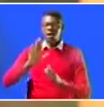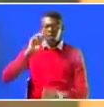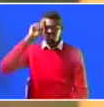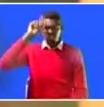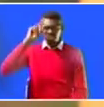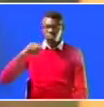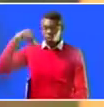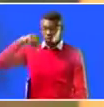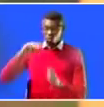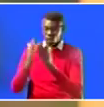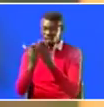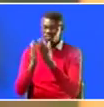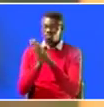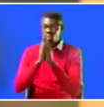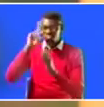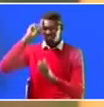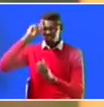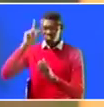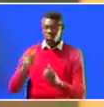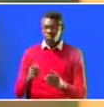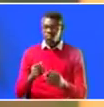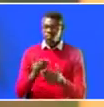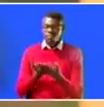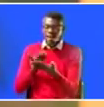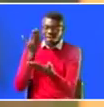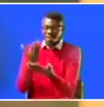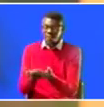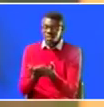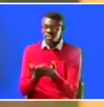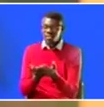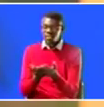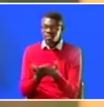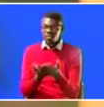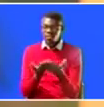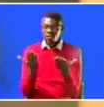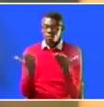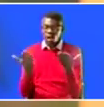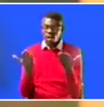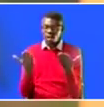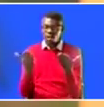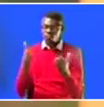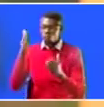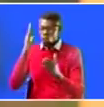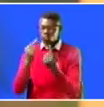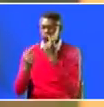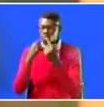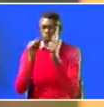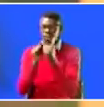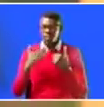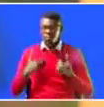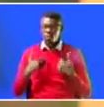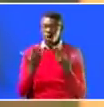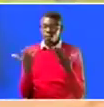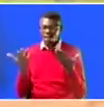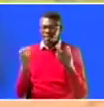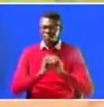And there would be some evidence to show whether the Creator would talk to his people in a manner that is